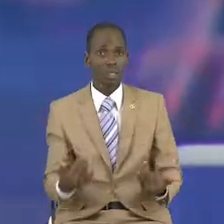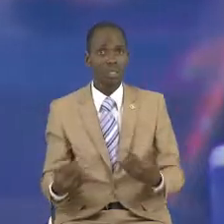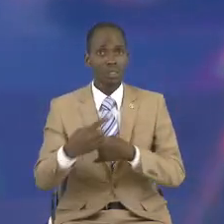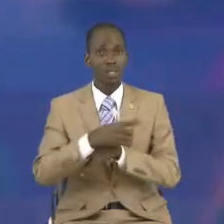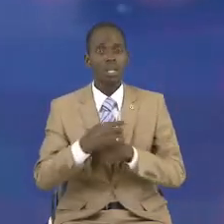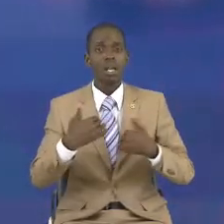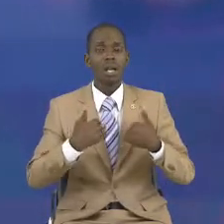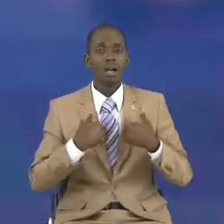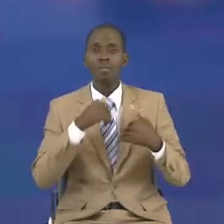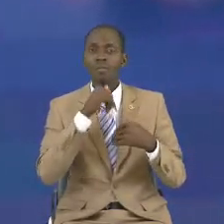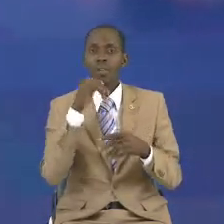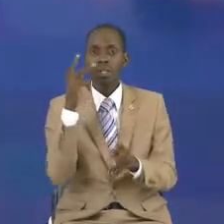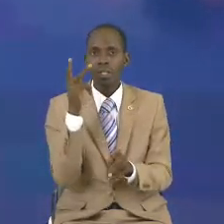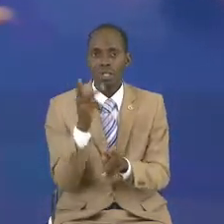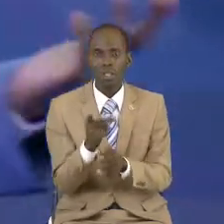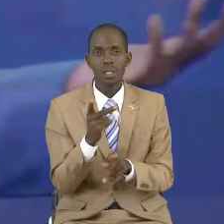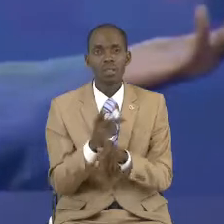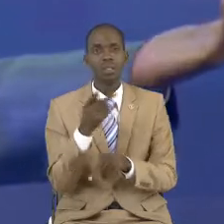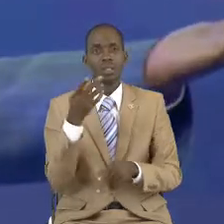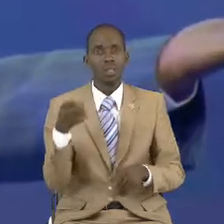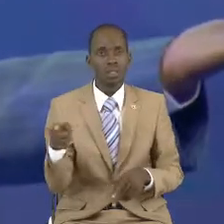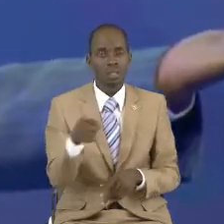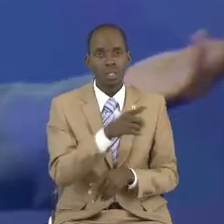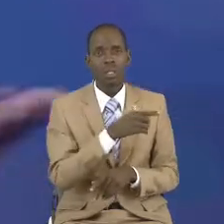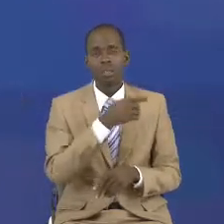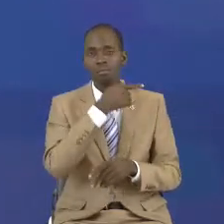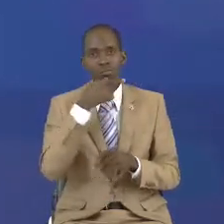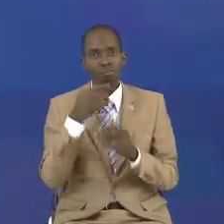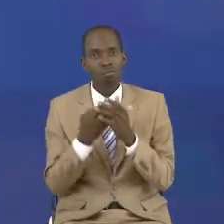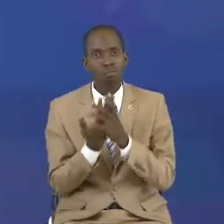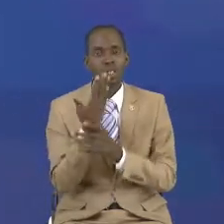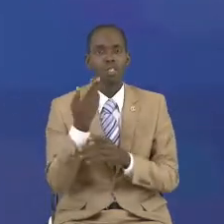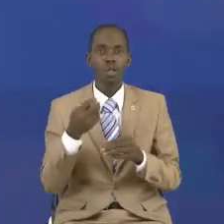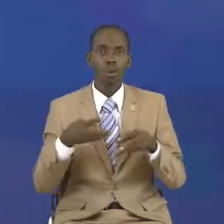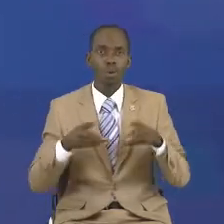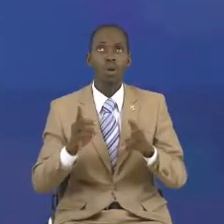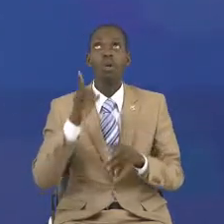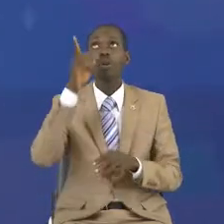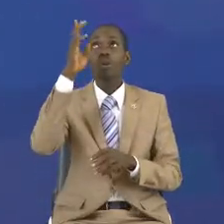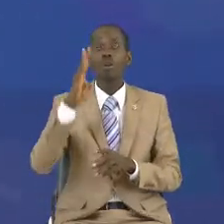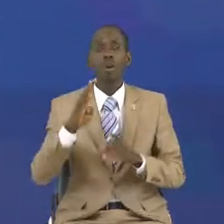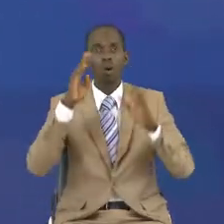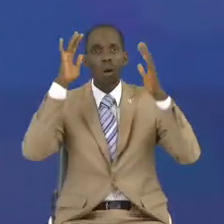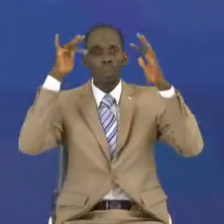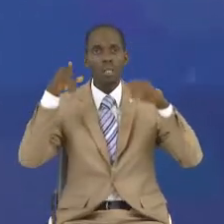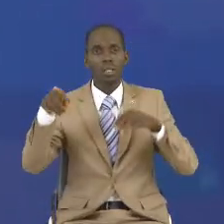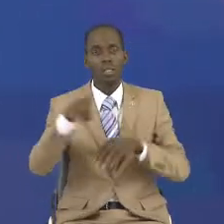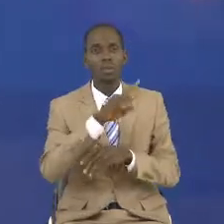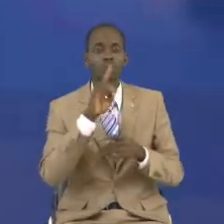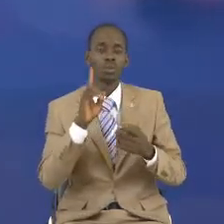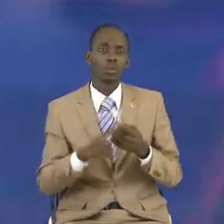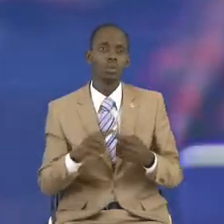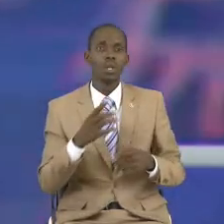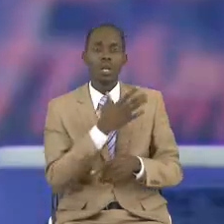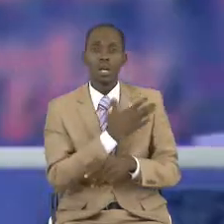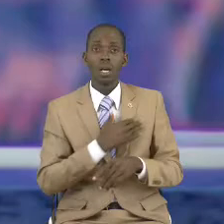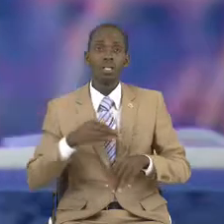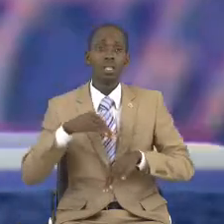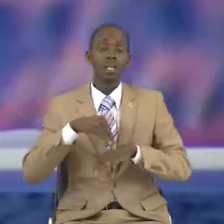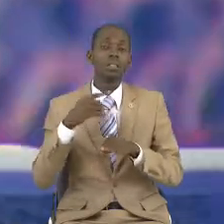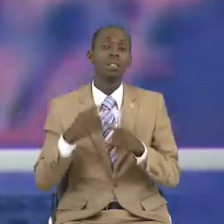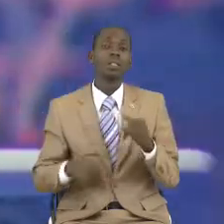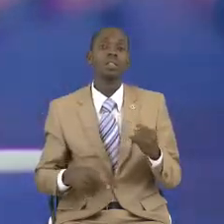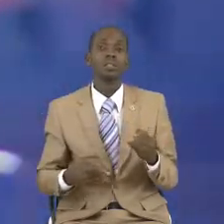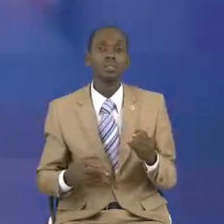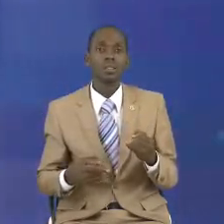catch they are guarding the way god expected them to and eventually the